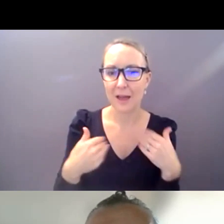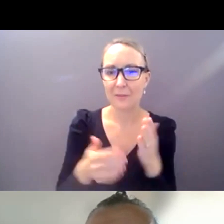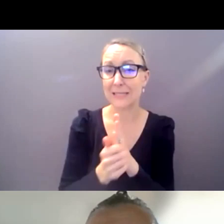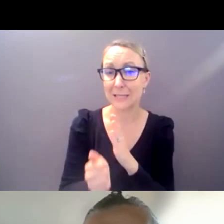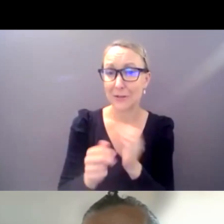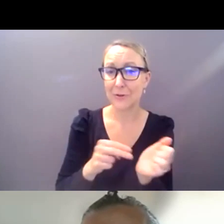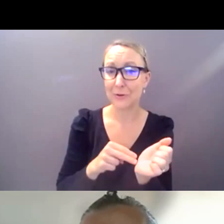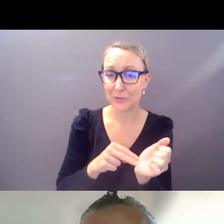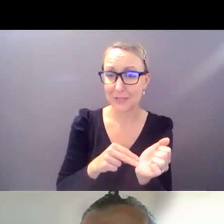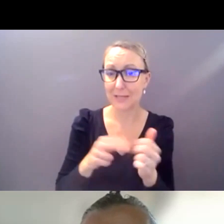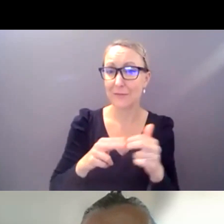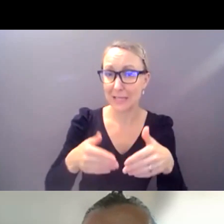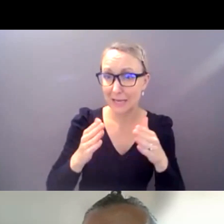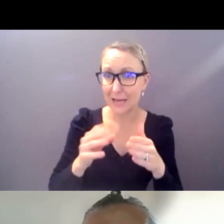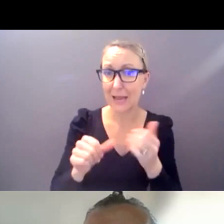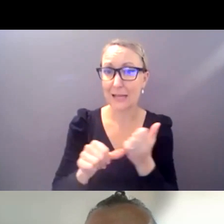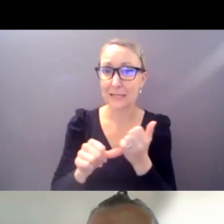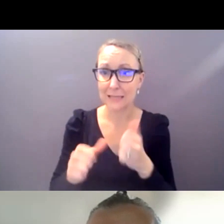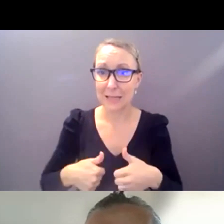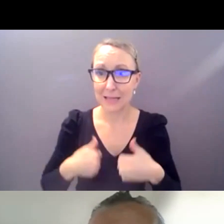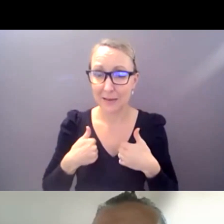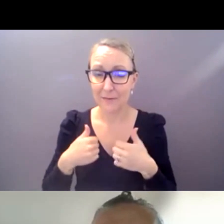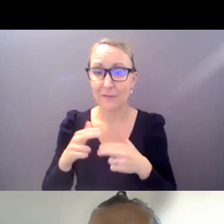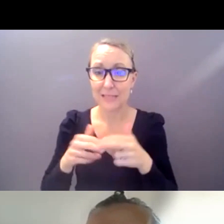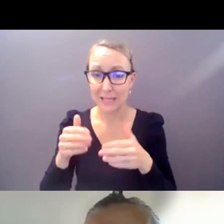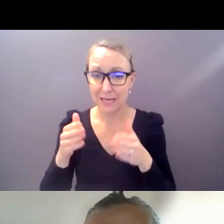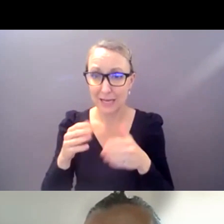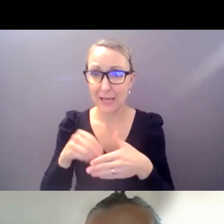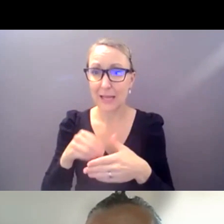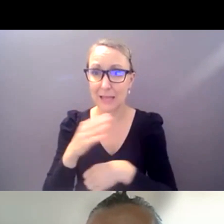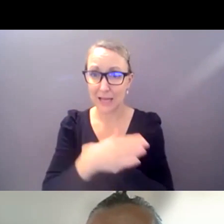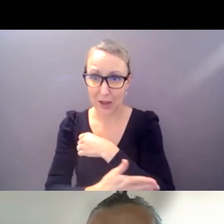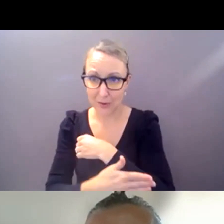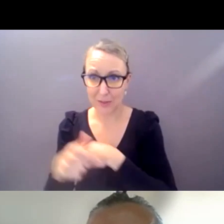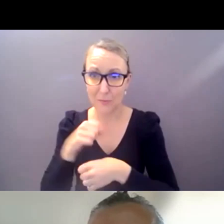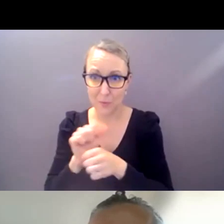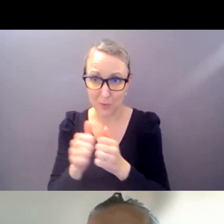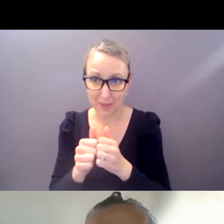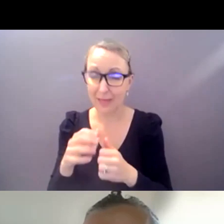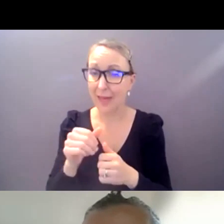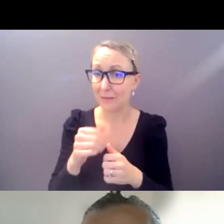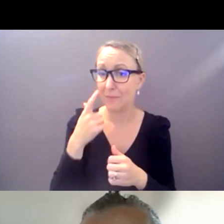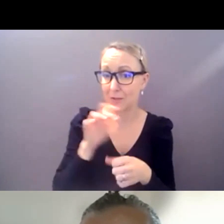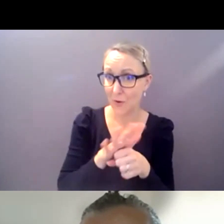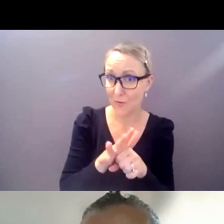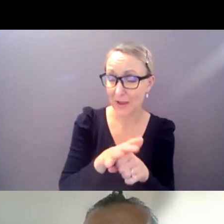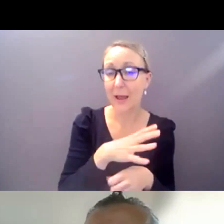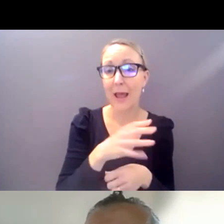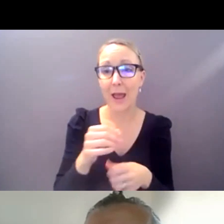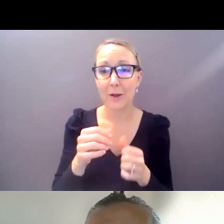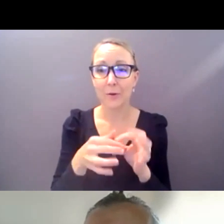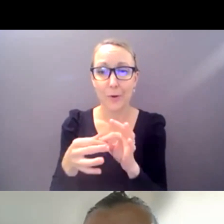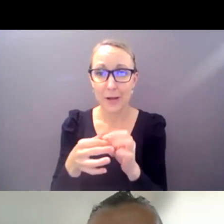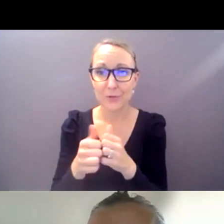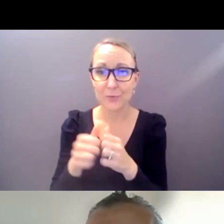facilities and assisted living facilities in the county. And certainly throughout COVID, in coordination with public health